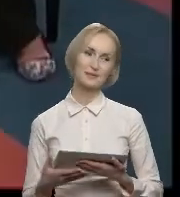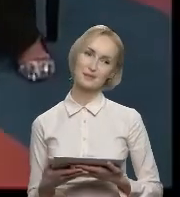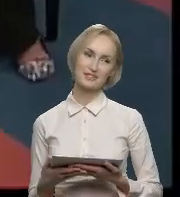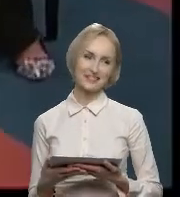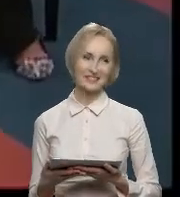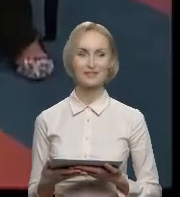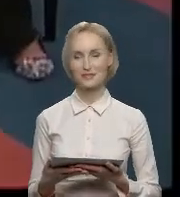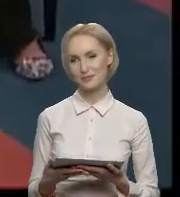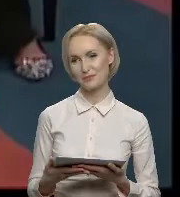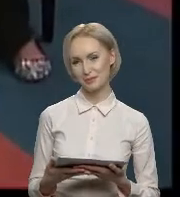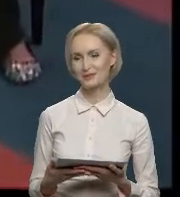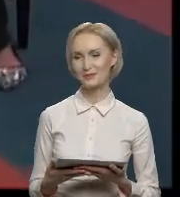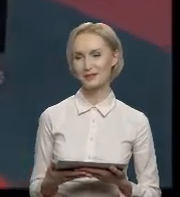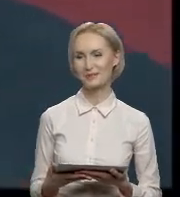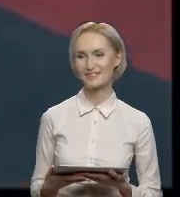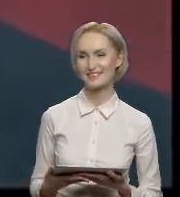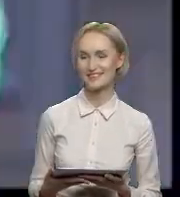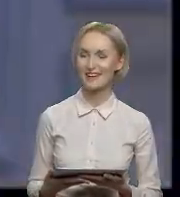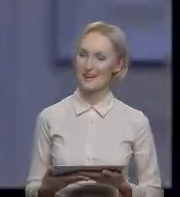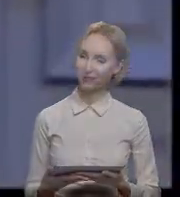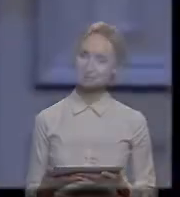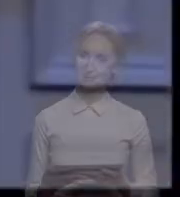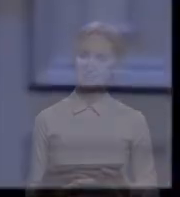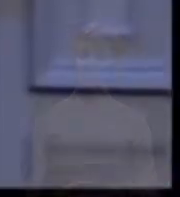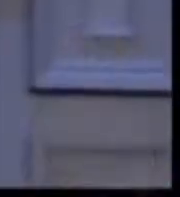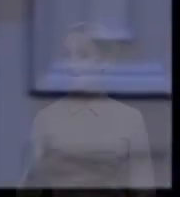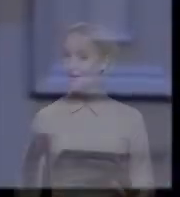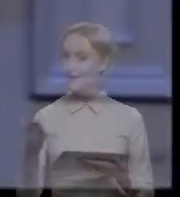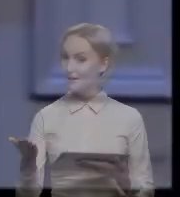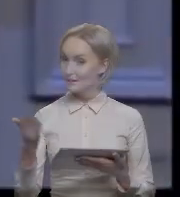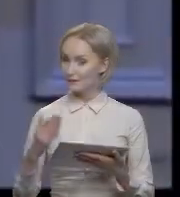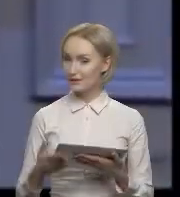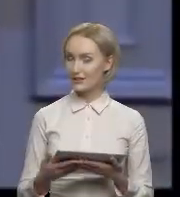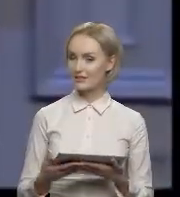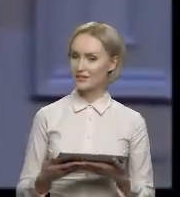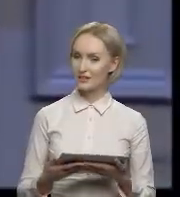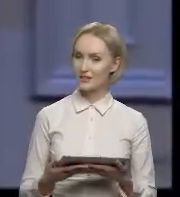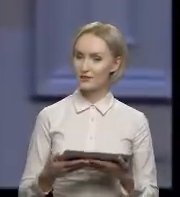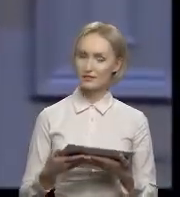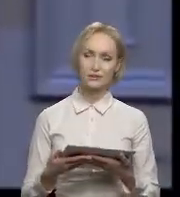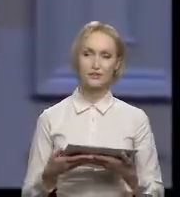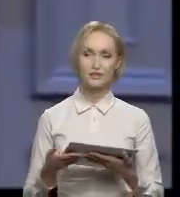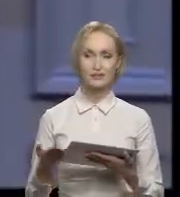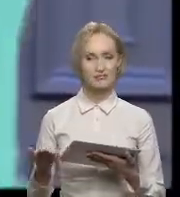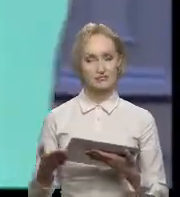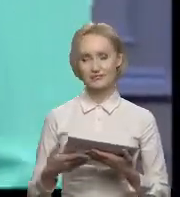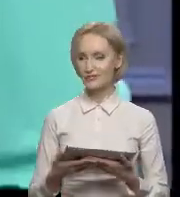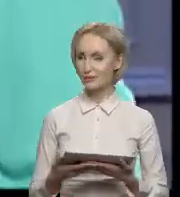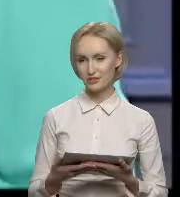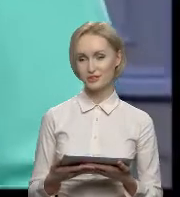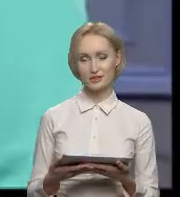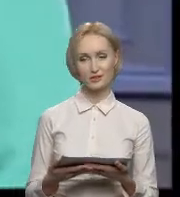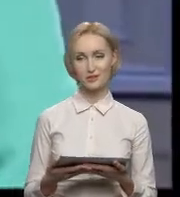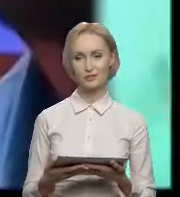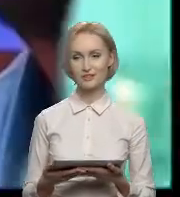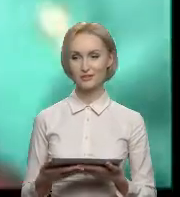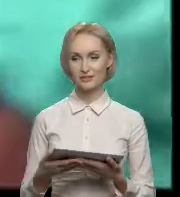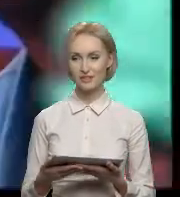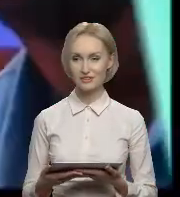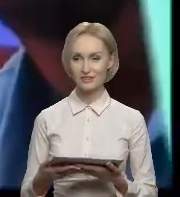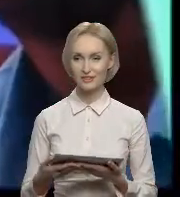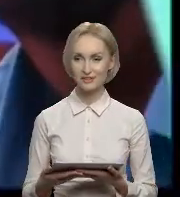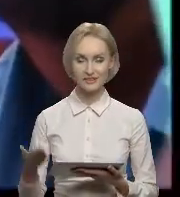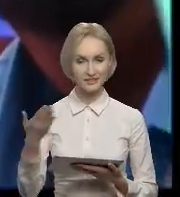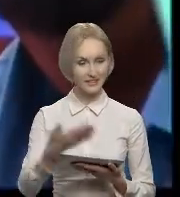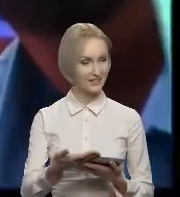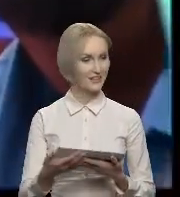somebody way better than this. Did she lose custody of someone? Let me tell you something. You ain't even got my grandbaby back yet, and you up there keep